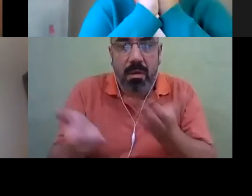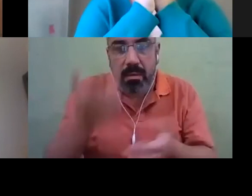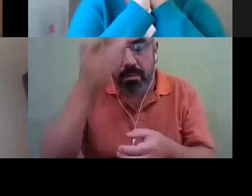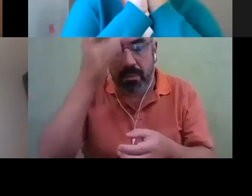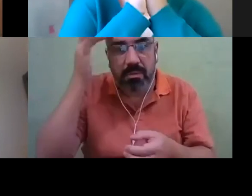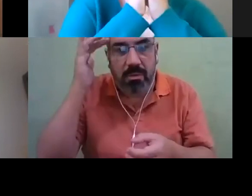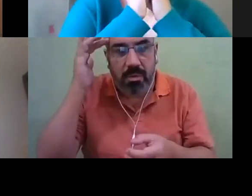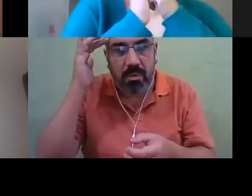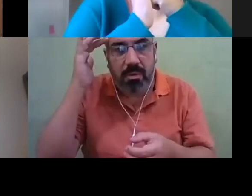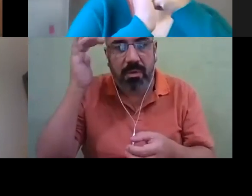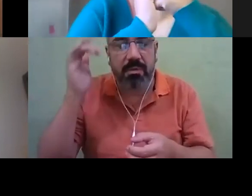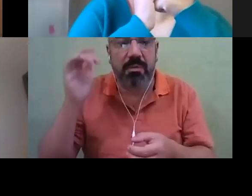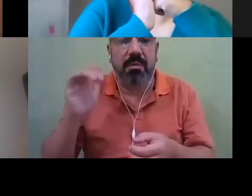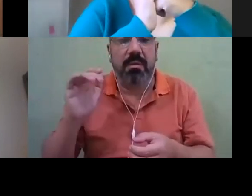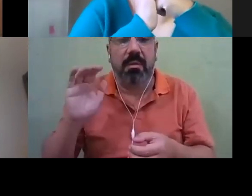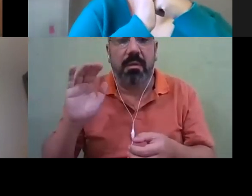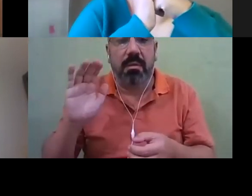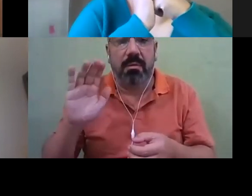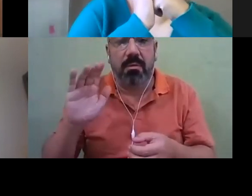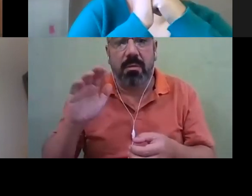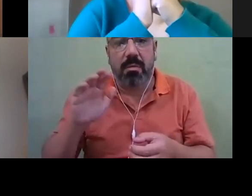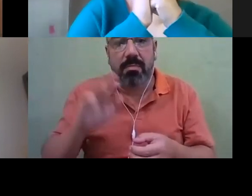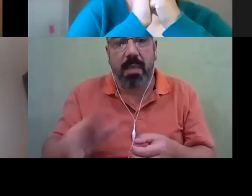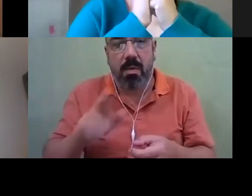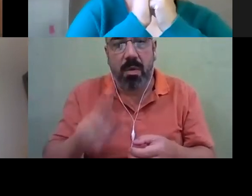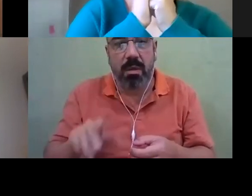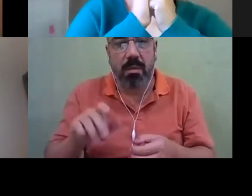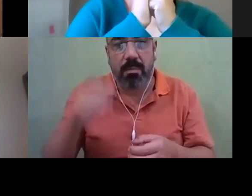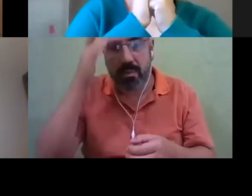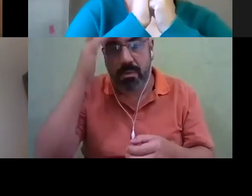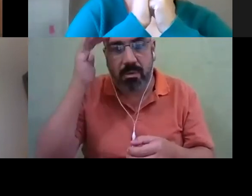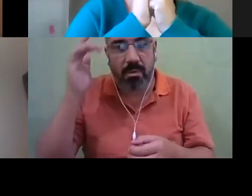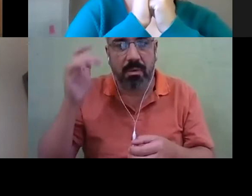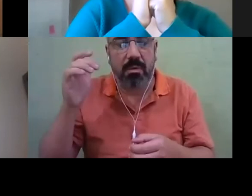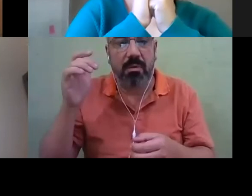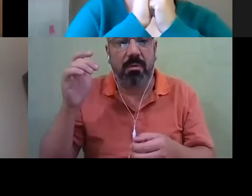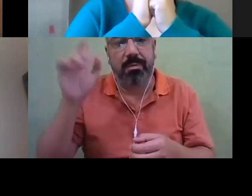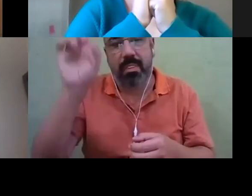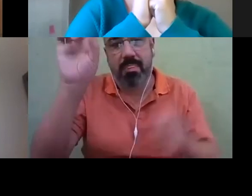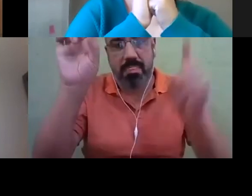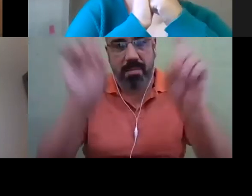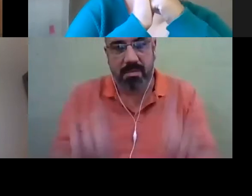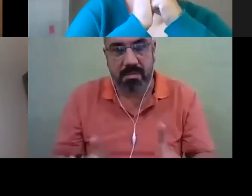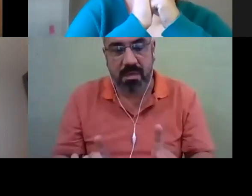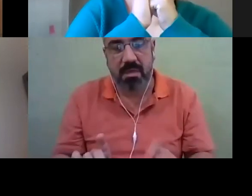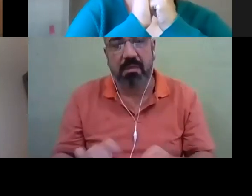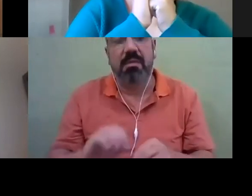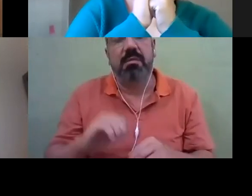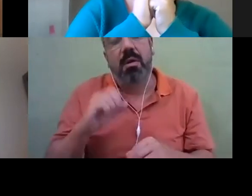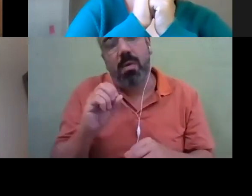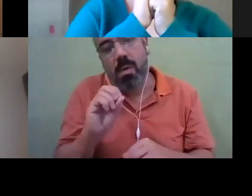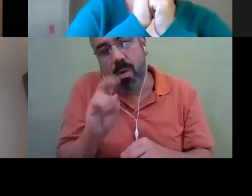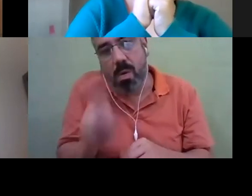view of itself. It starts off as a campaign to get education for disability workers and ends